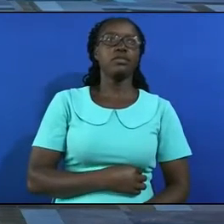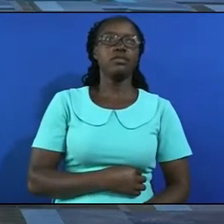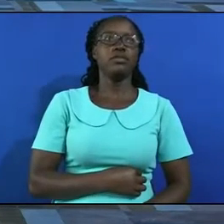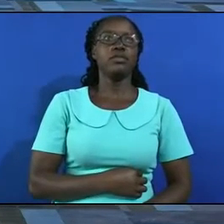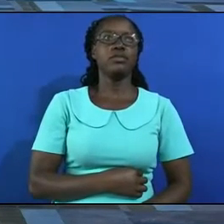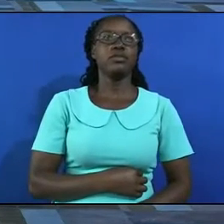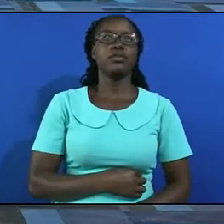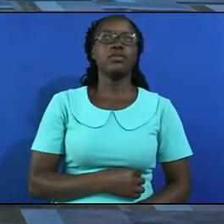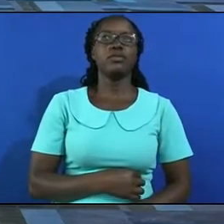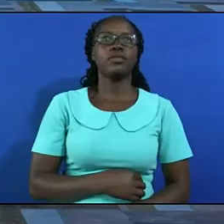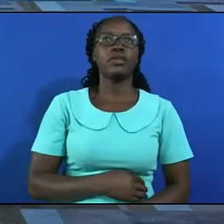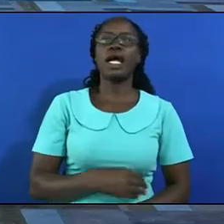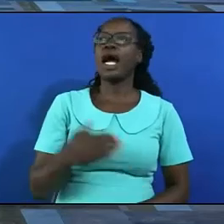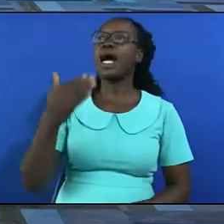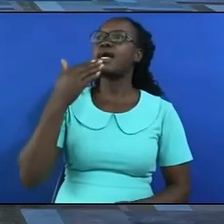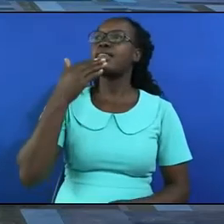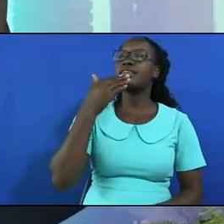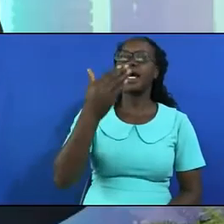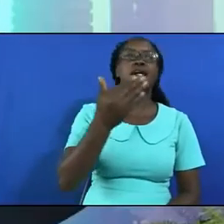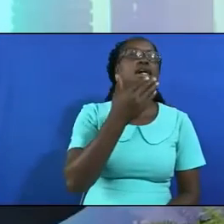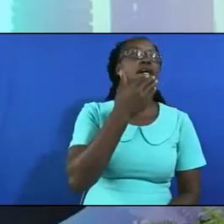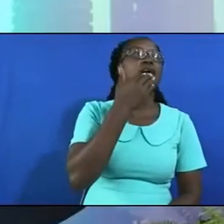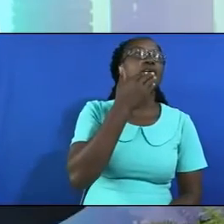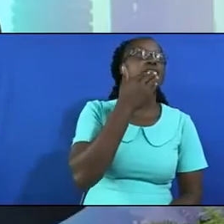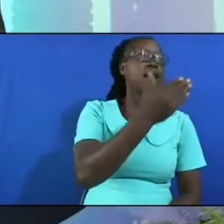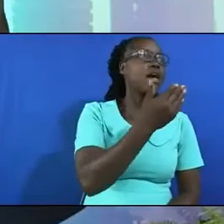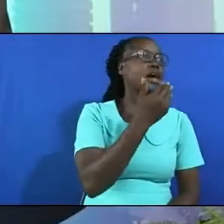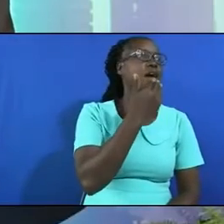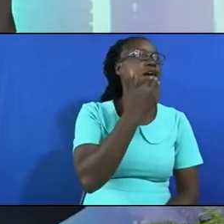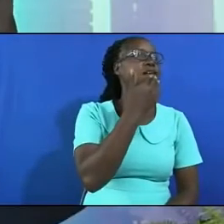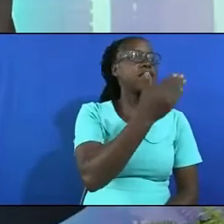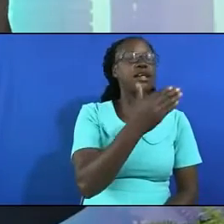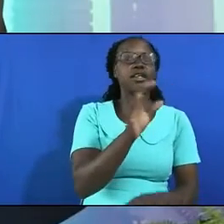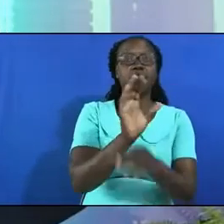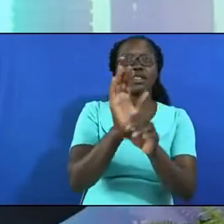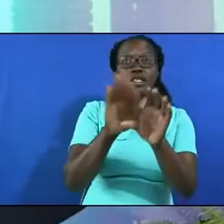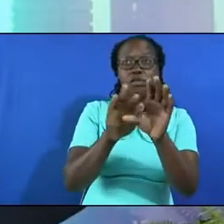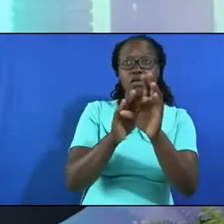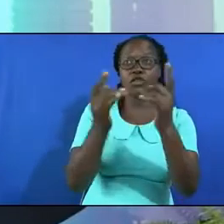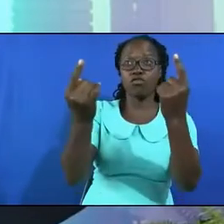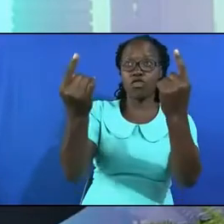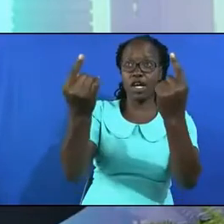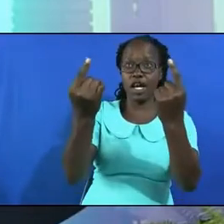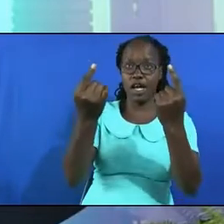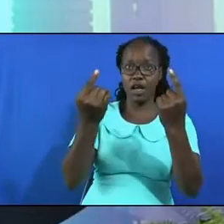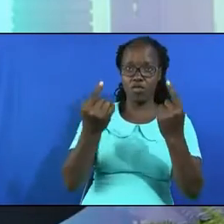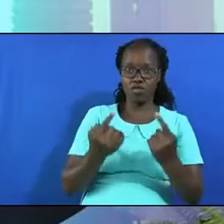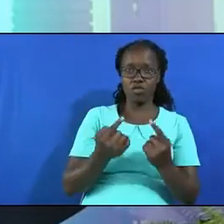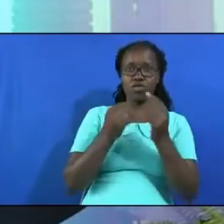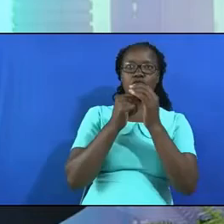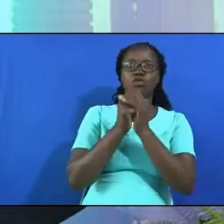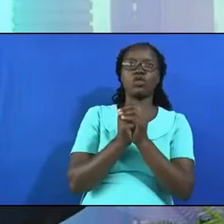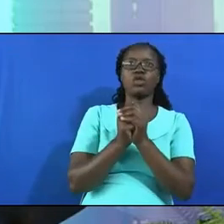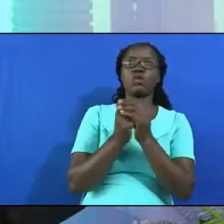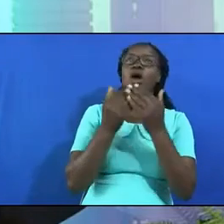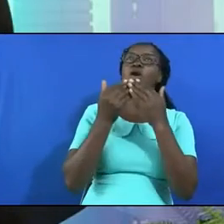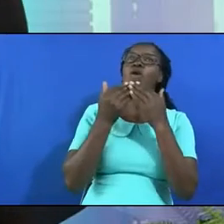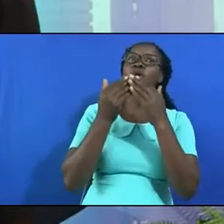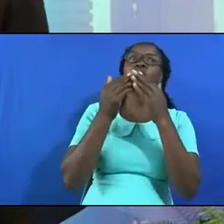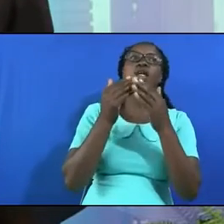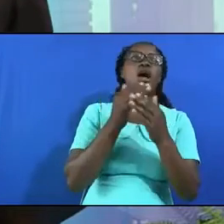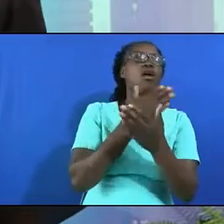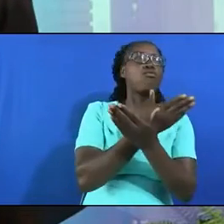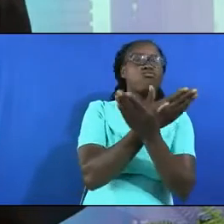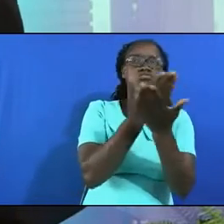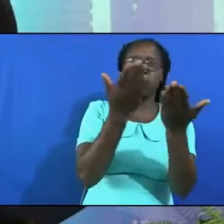Allow me to thank all of you church members for coming to worship. We want to thank all of